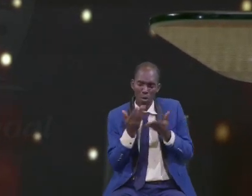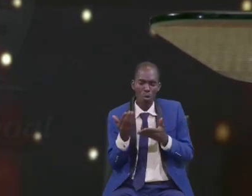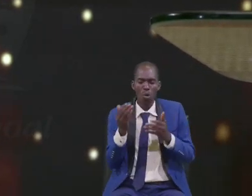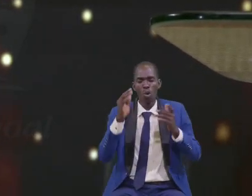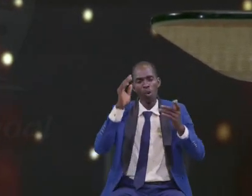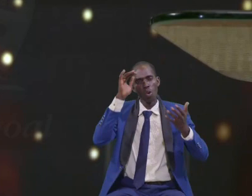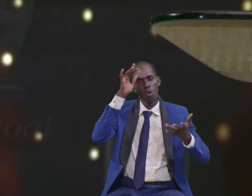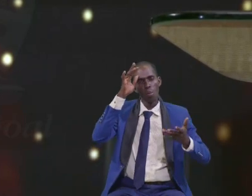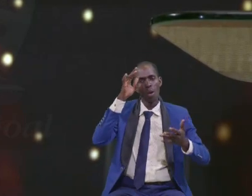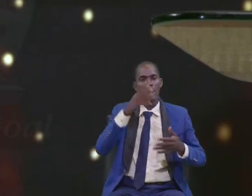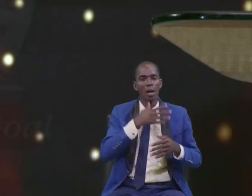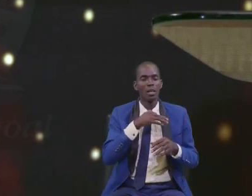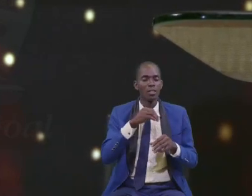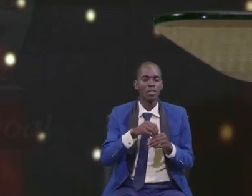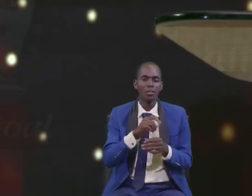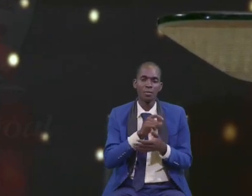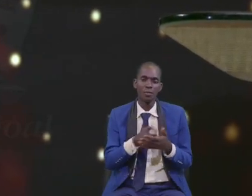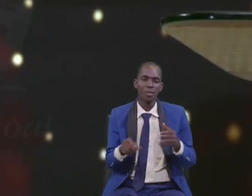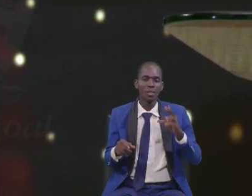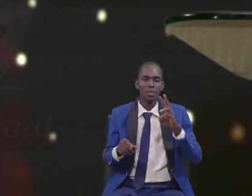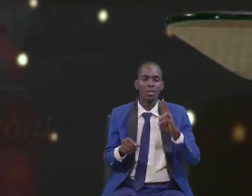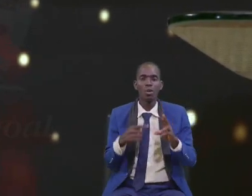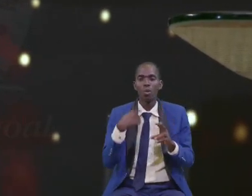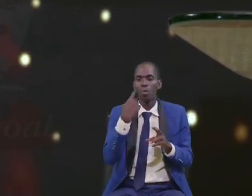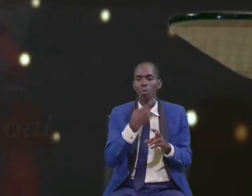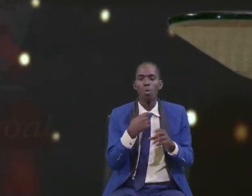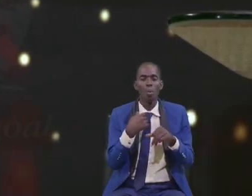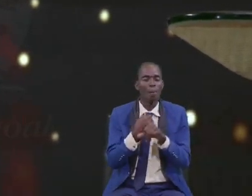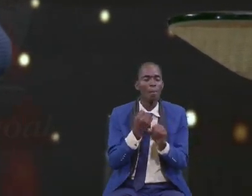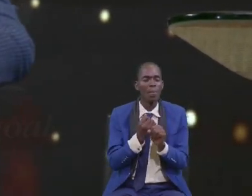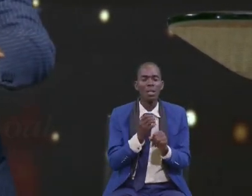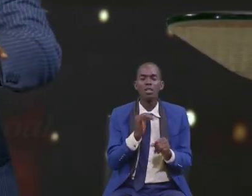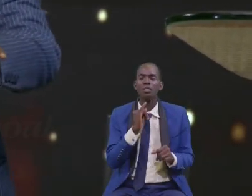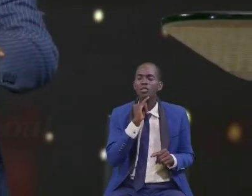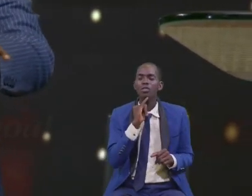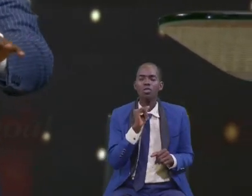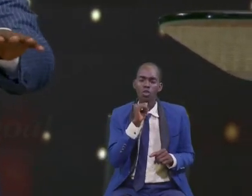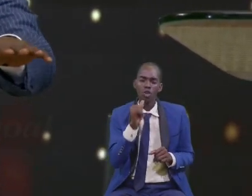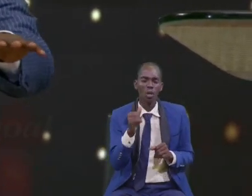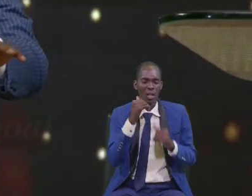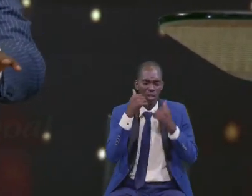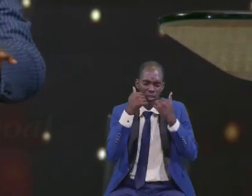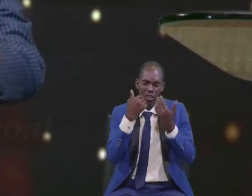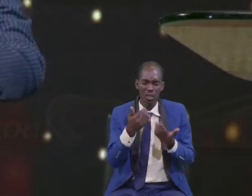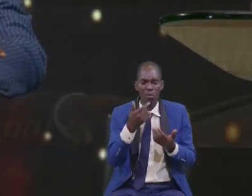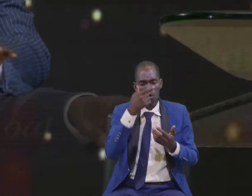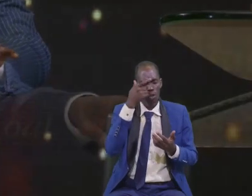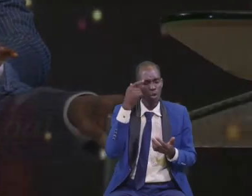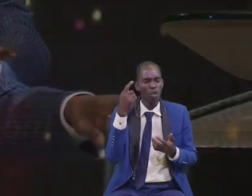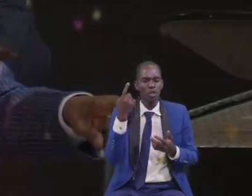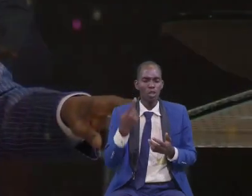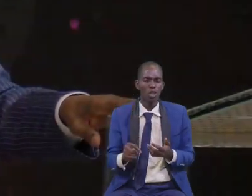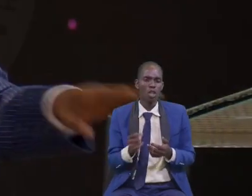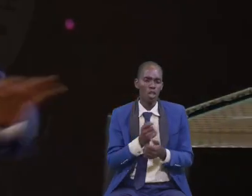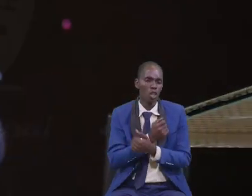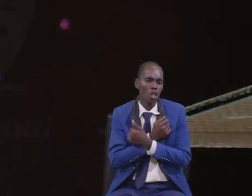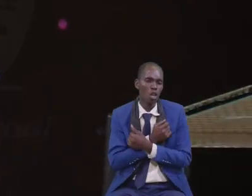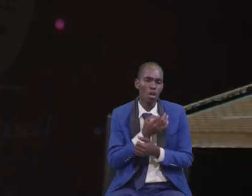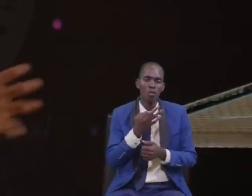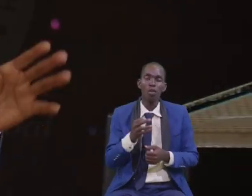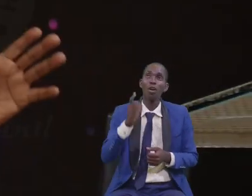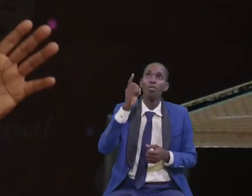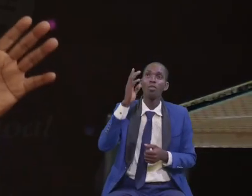in verse 5 it says, and hope maketh not ashamed, because the love of God is shed